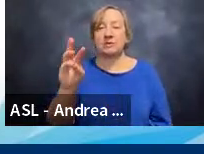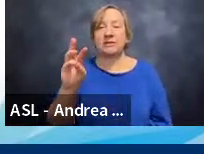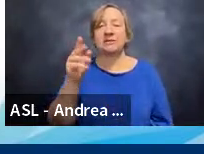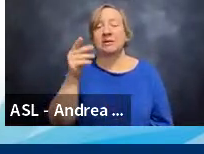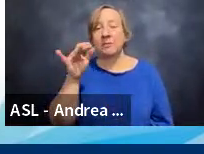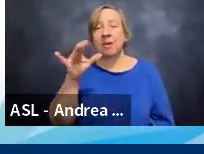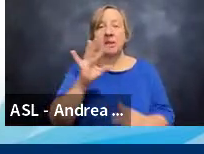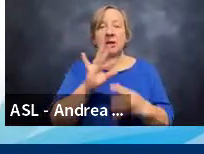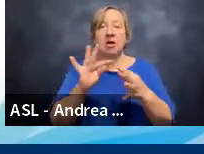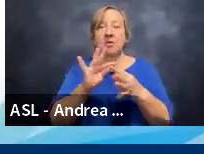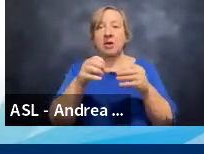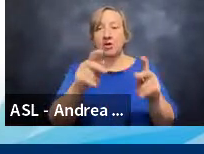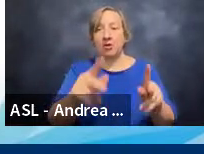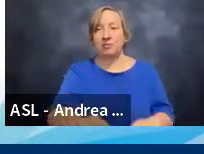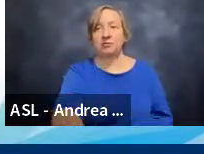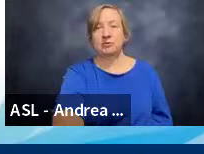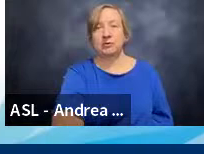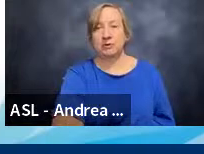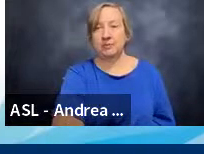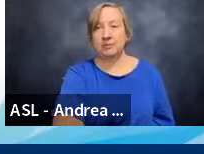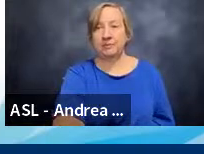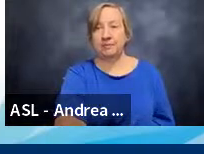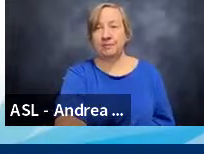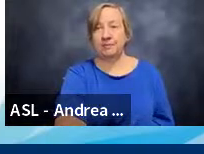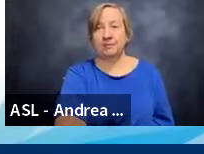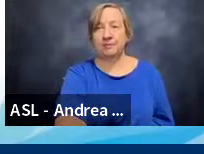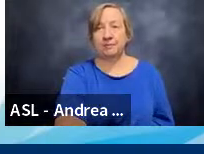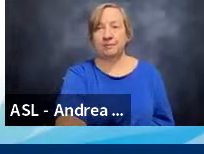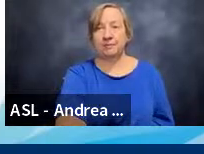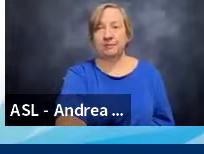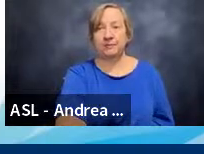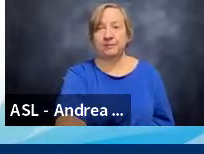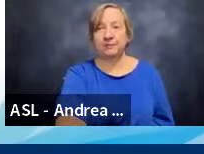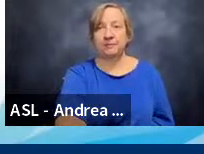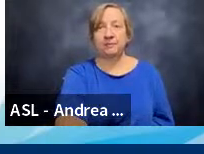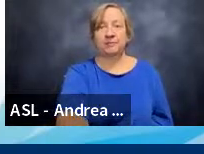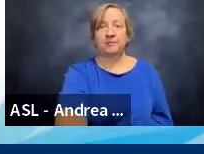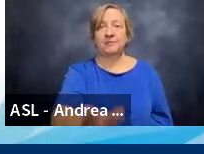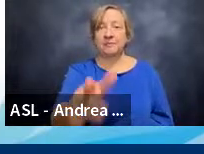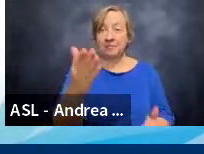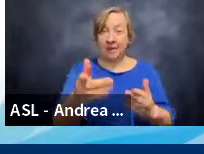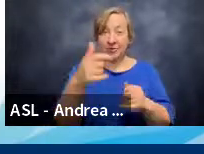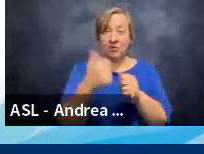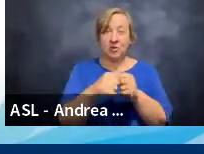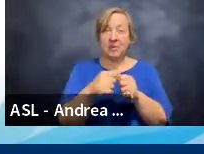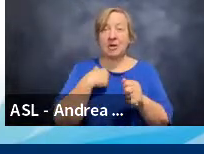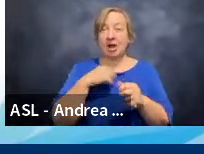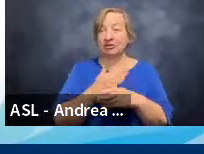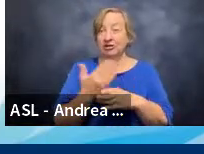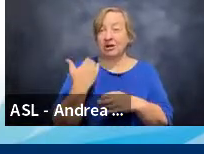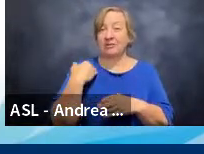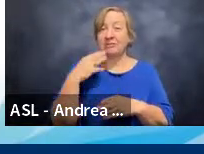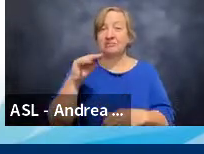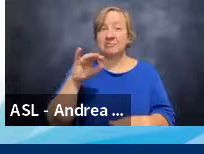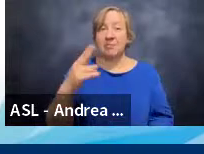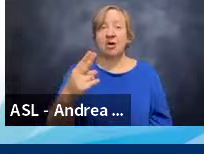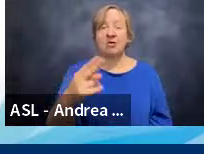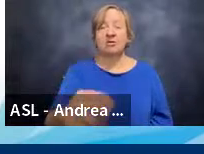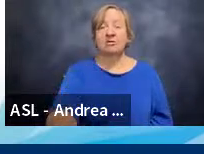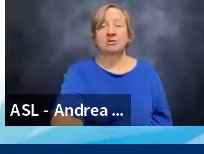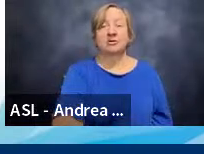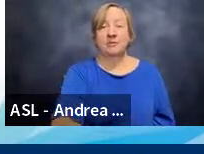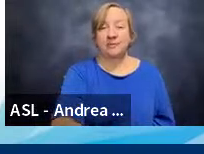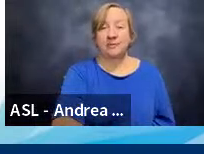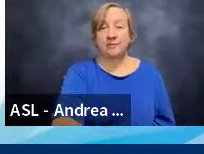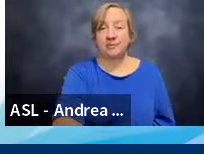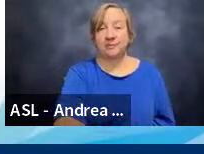comment opportunity. As you may recall, I shared last March with you a little bit about the Section 106 process